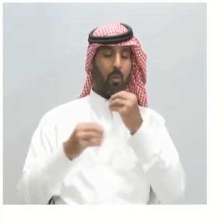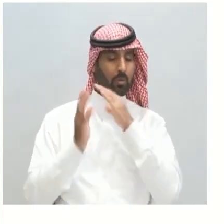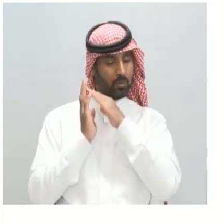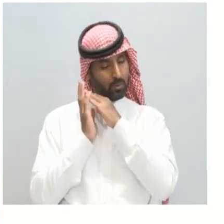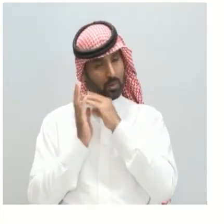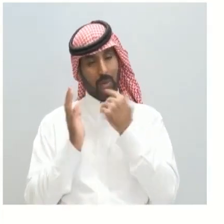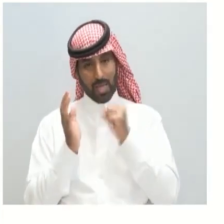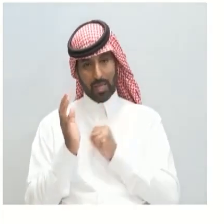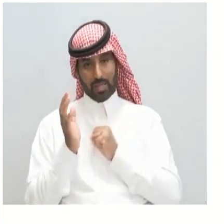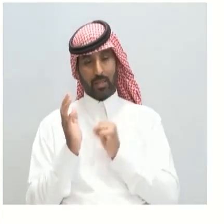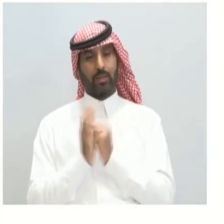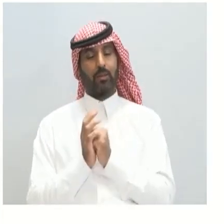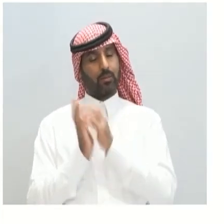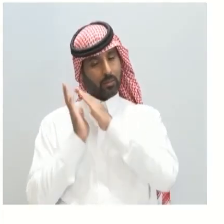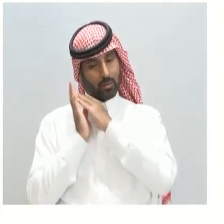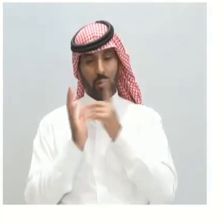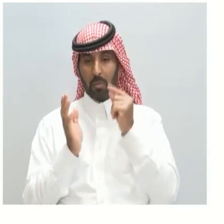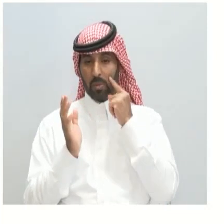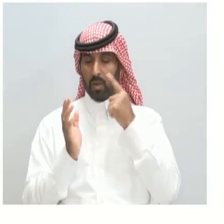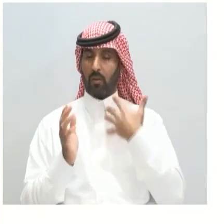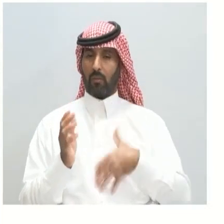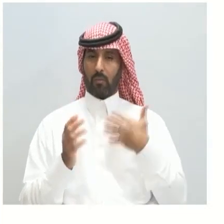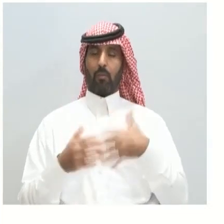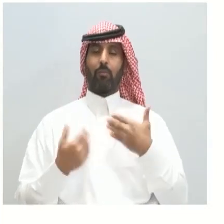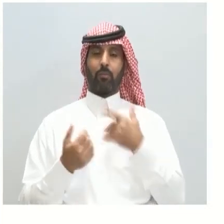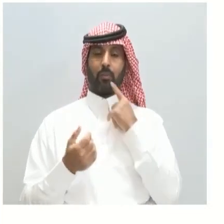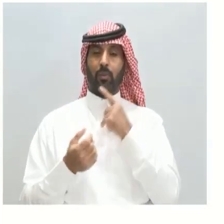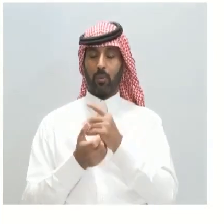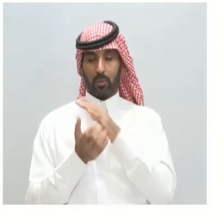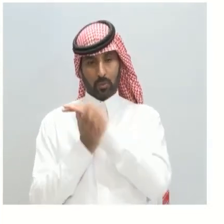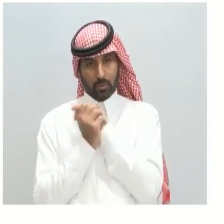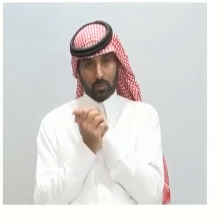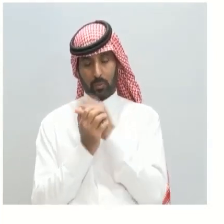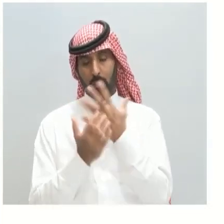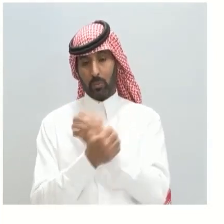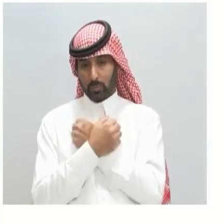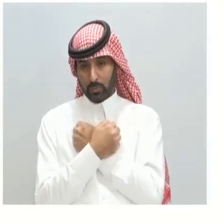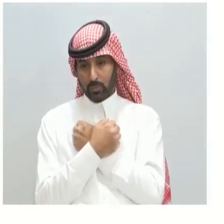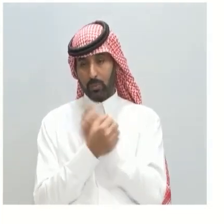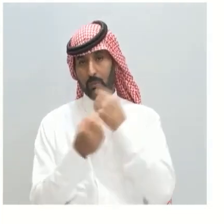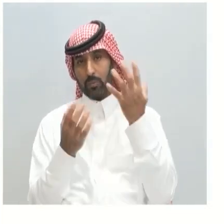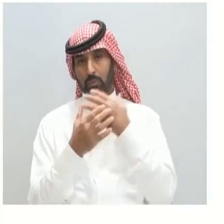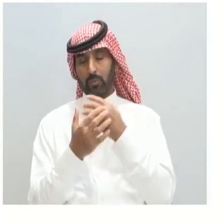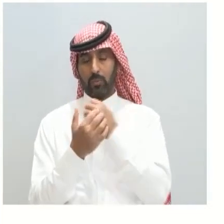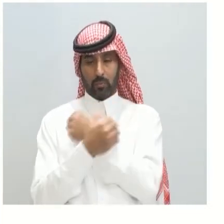get, of course, the better I feel. The warmer the weather gets,